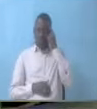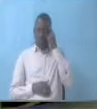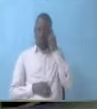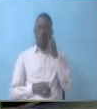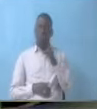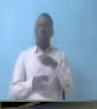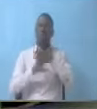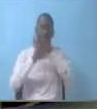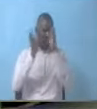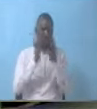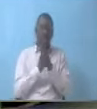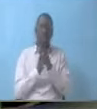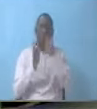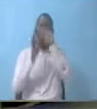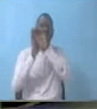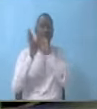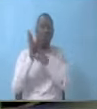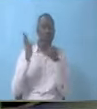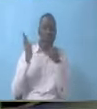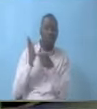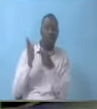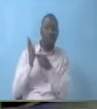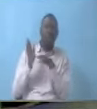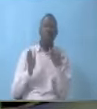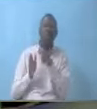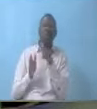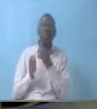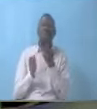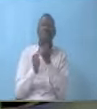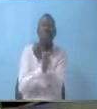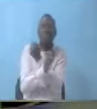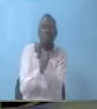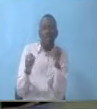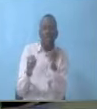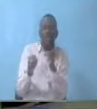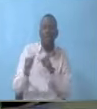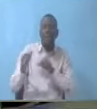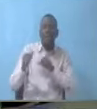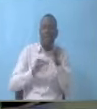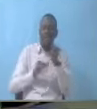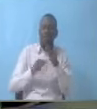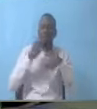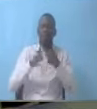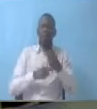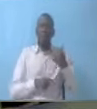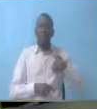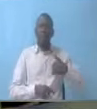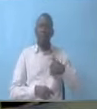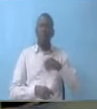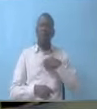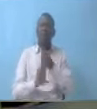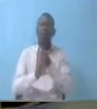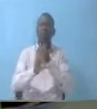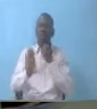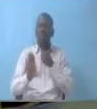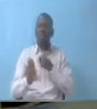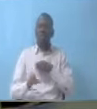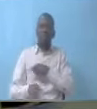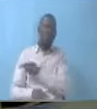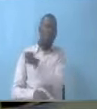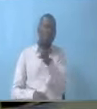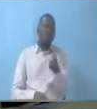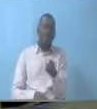the Constitution, which is the safe haven of the people for the protection of their rights, has